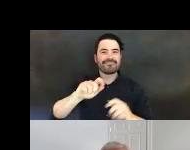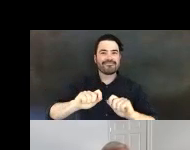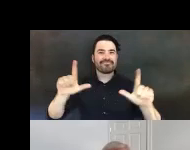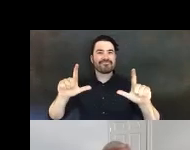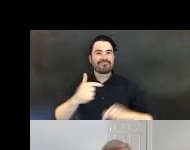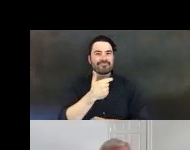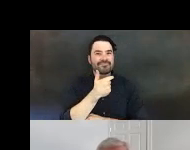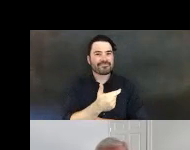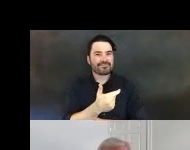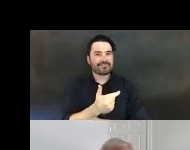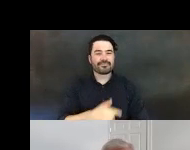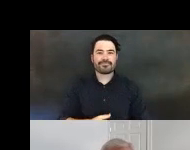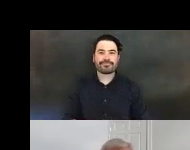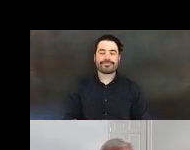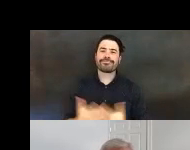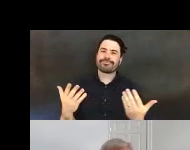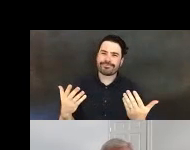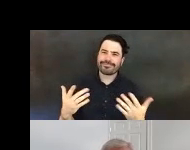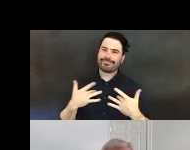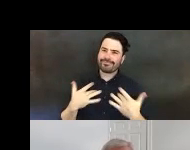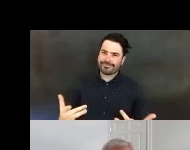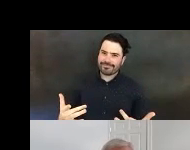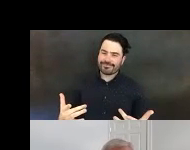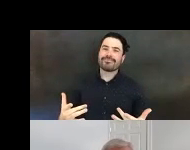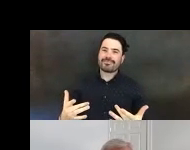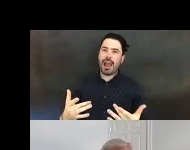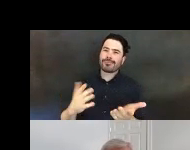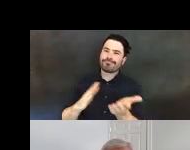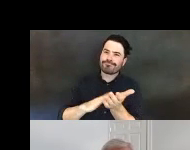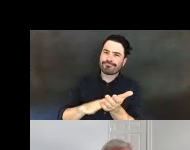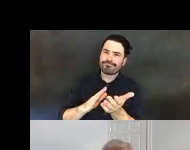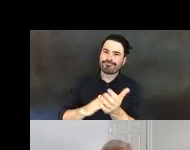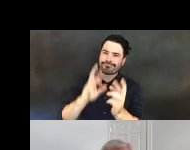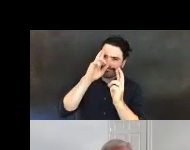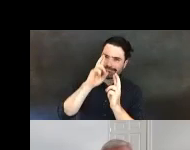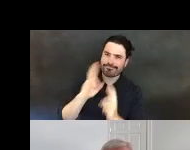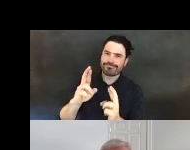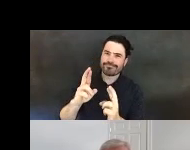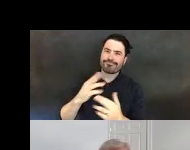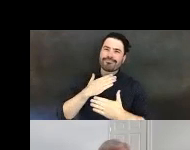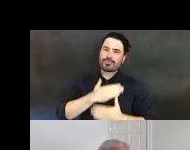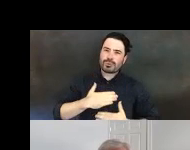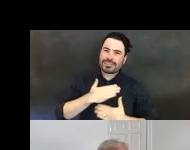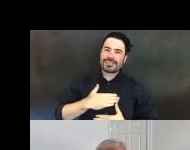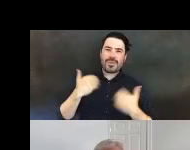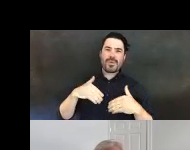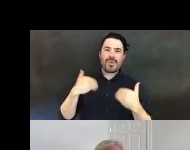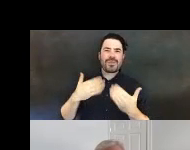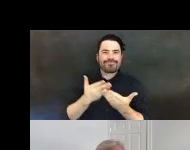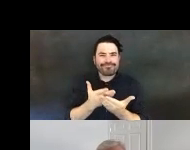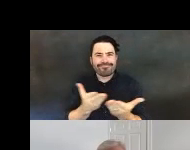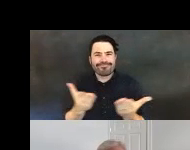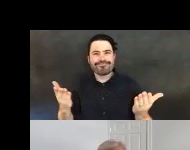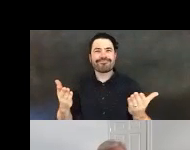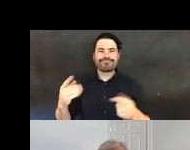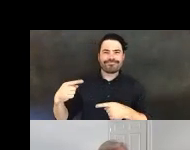always, I must express my admiration and appreciation for all that all of you have done and continue